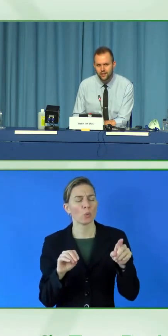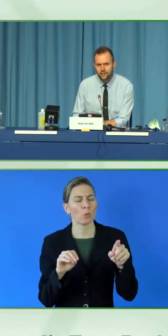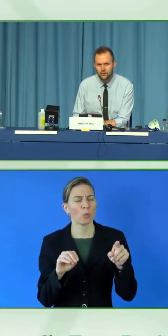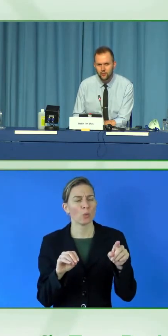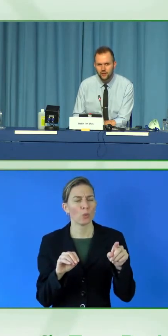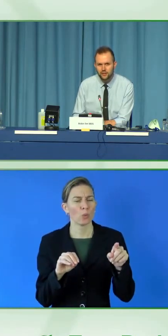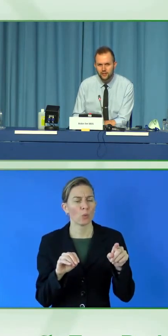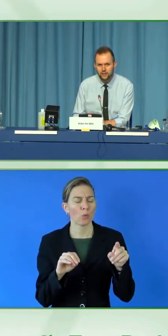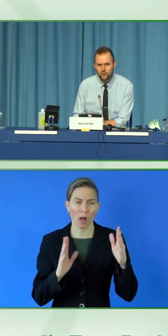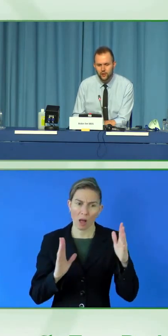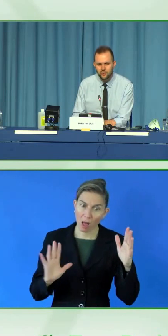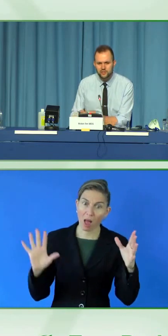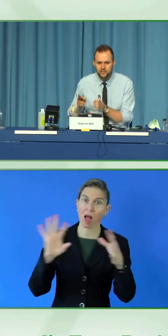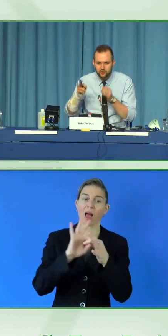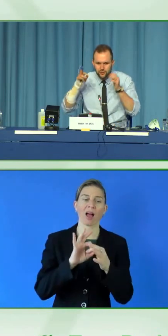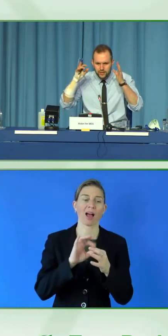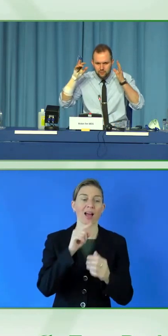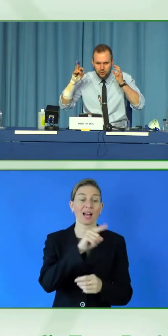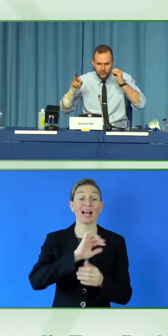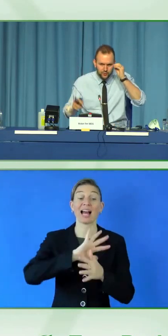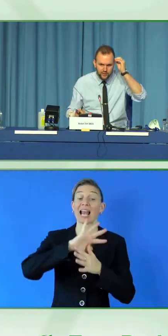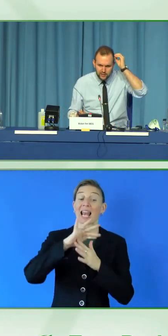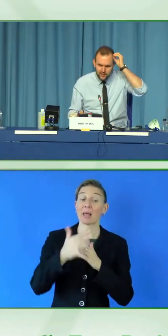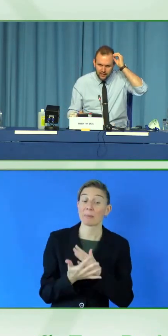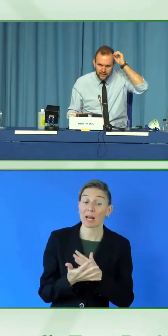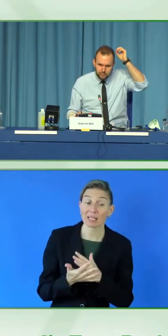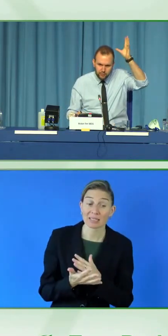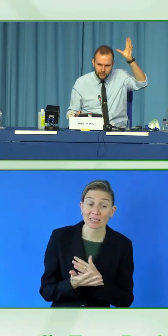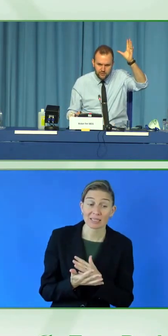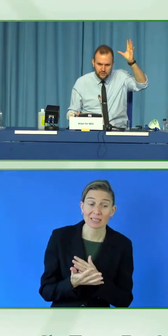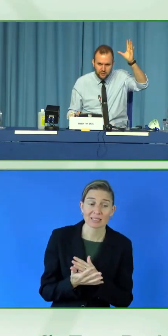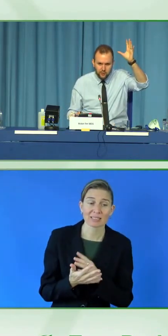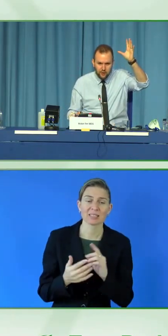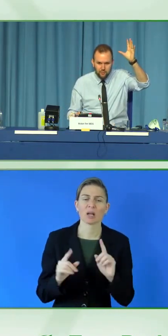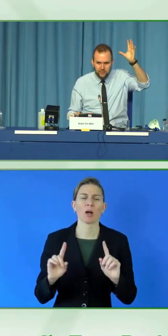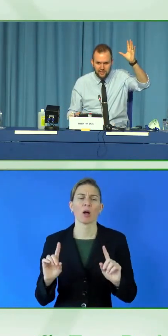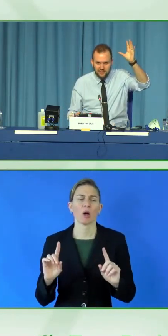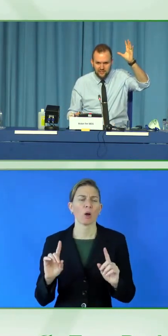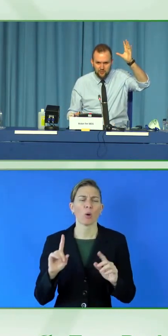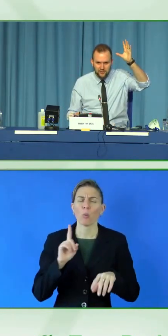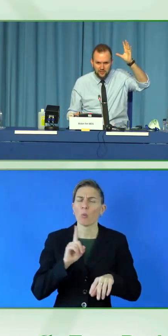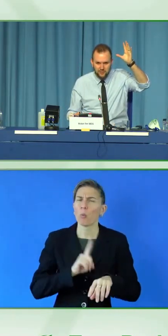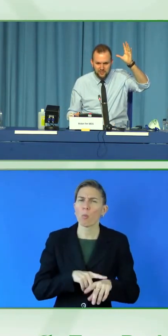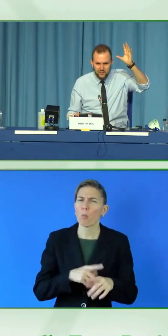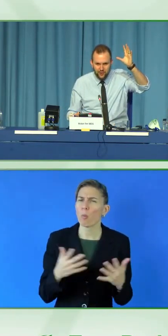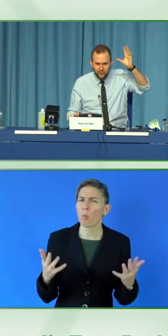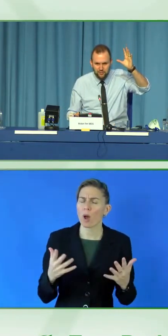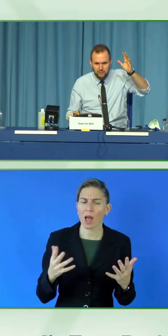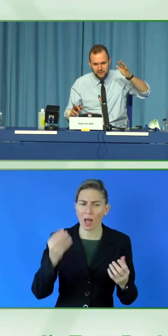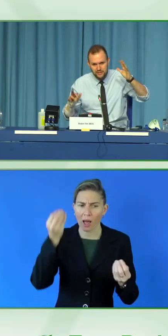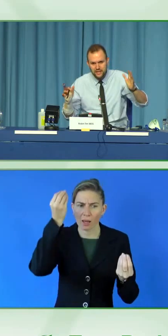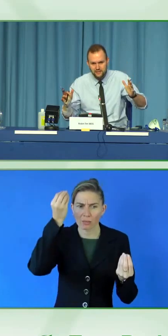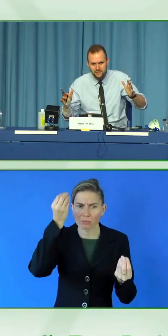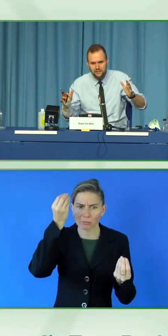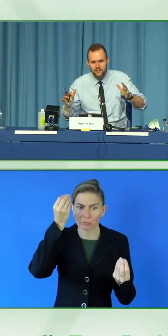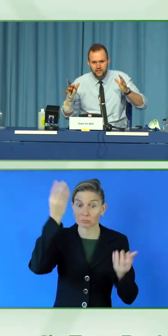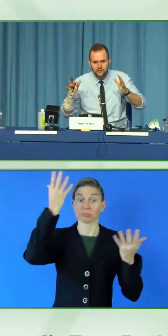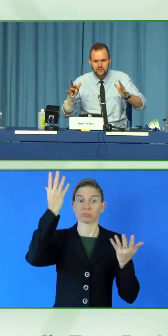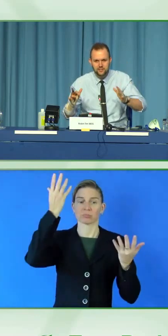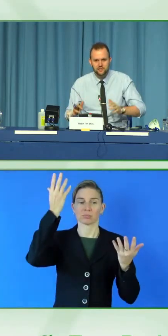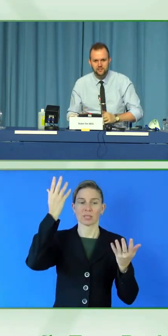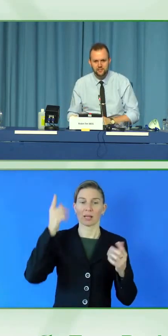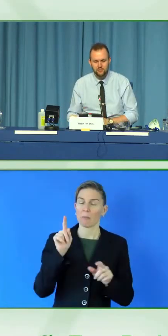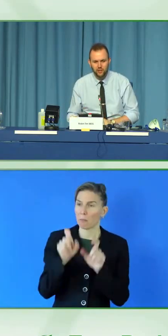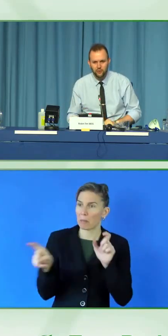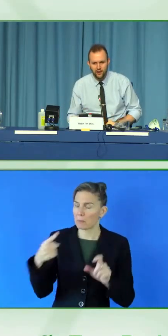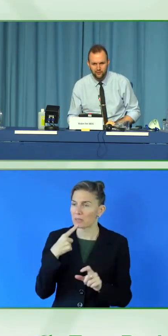Libras, when was that eureka moment? When did the light bulbs go up in the Curitiba City Hall when people said, yes,